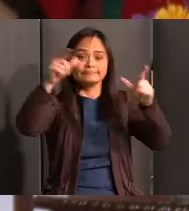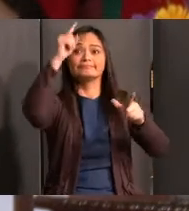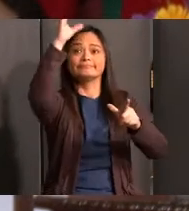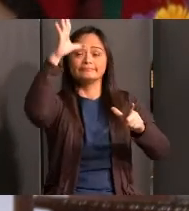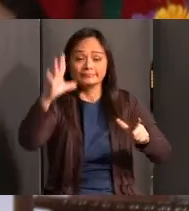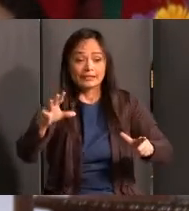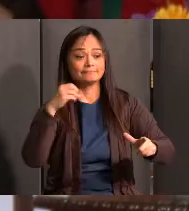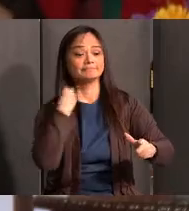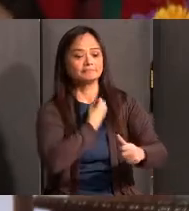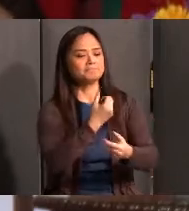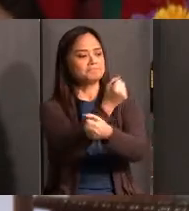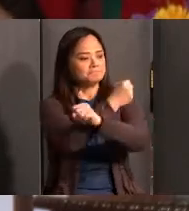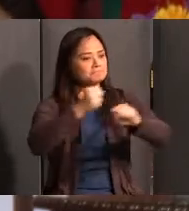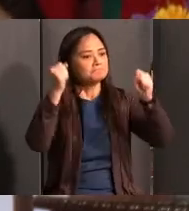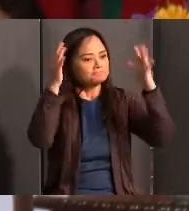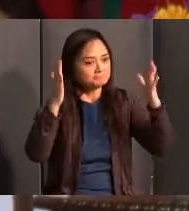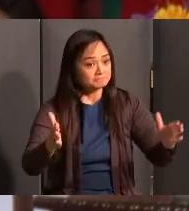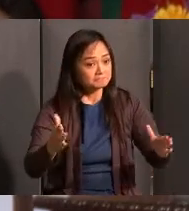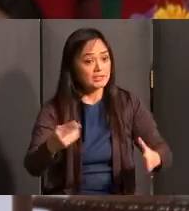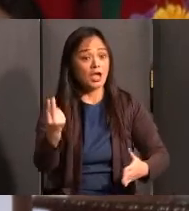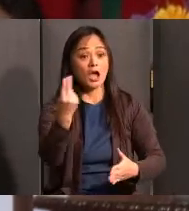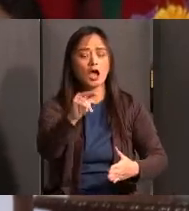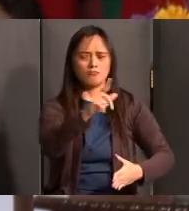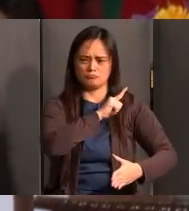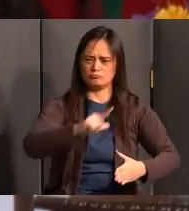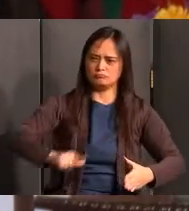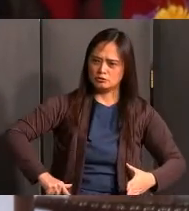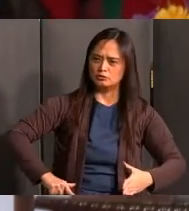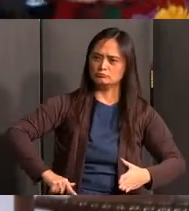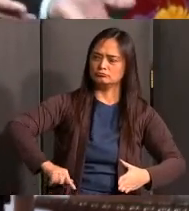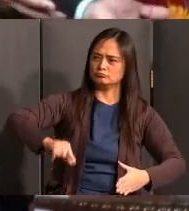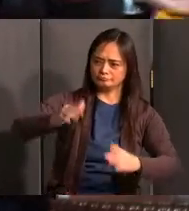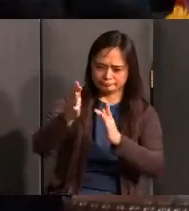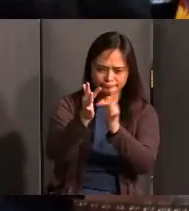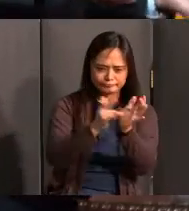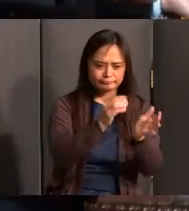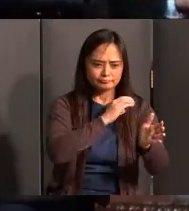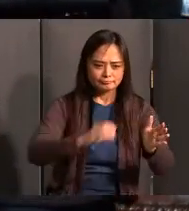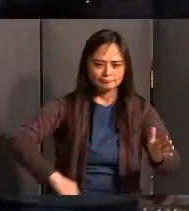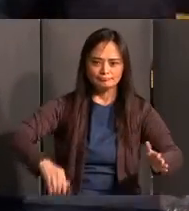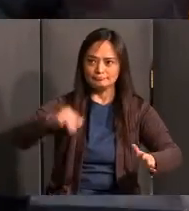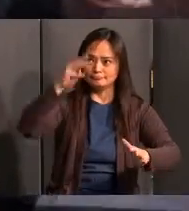Savior. When the Lord Jesus Christ would Himself appear,